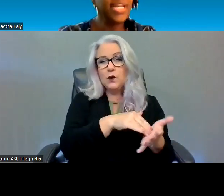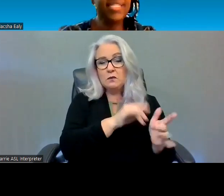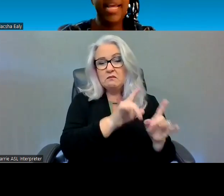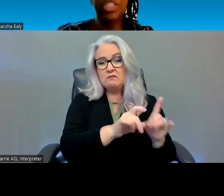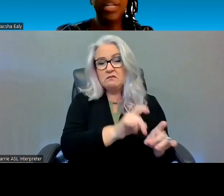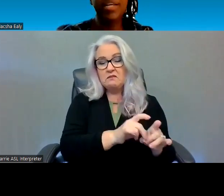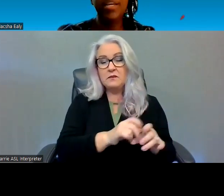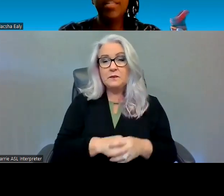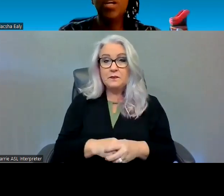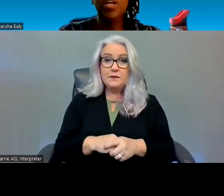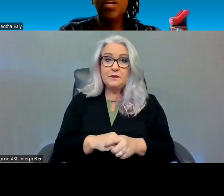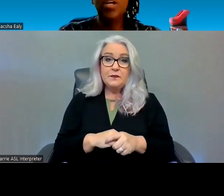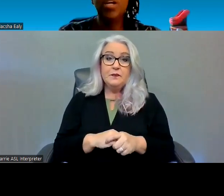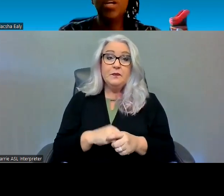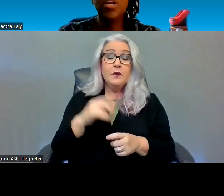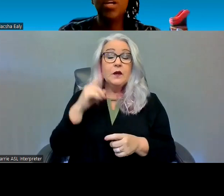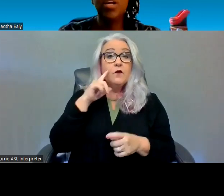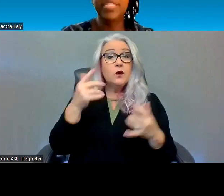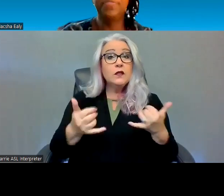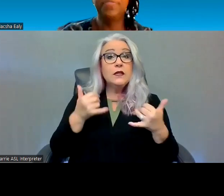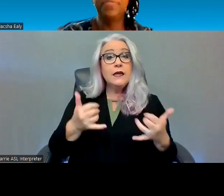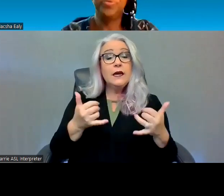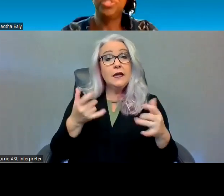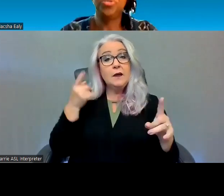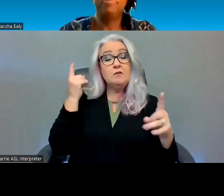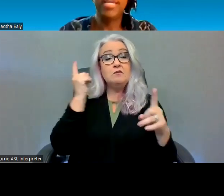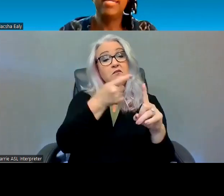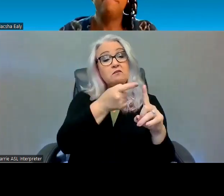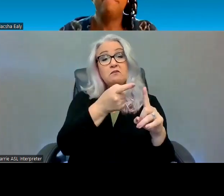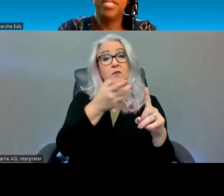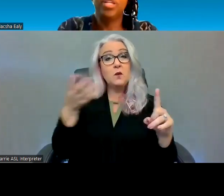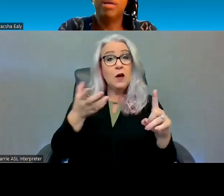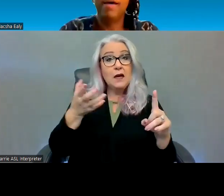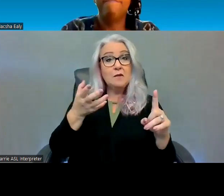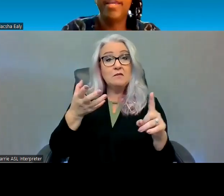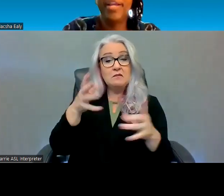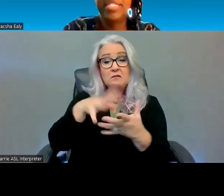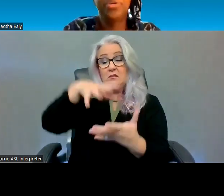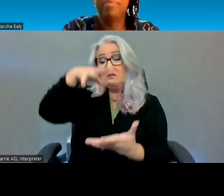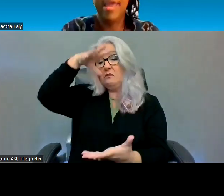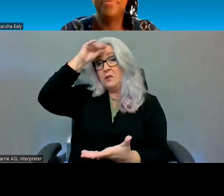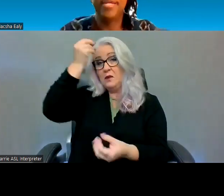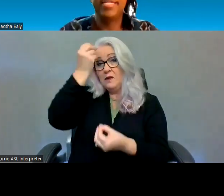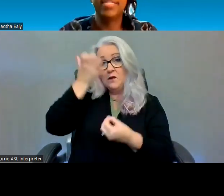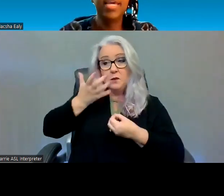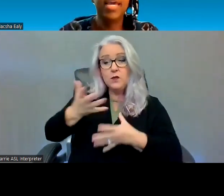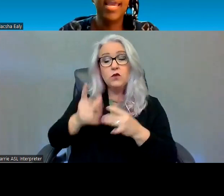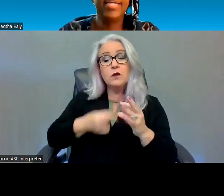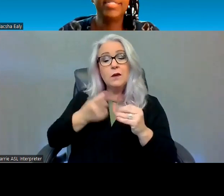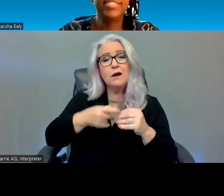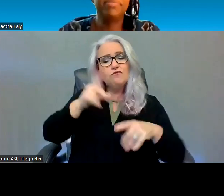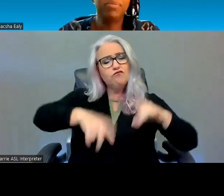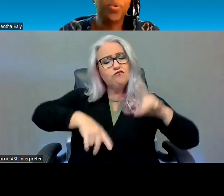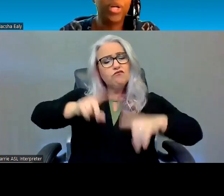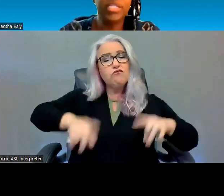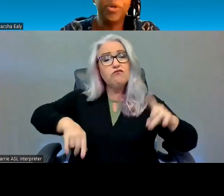For today's session, the goal and objectives is for you to obtain information about various career pathways and